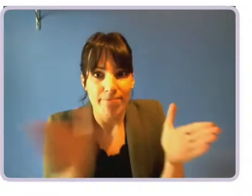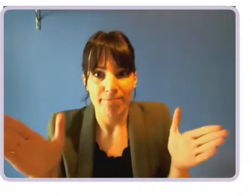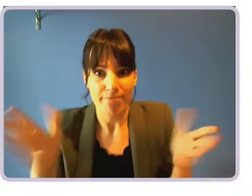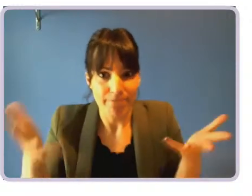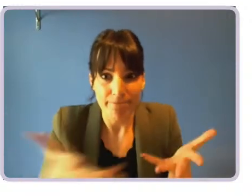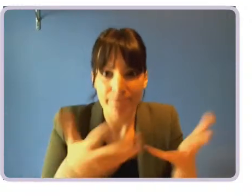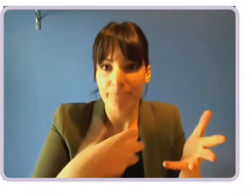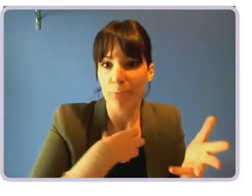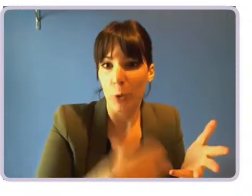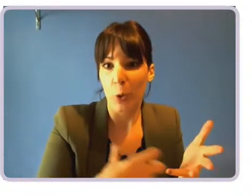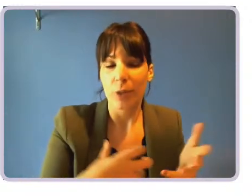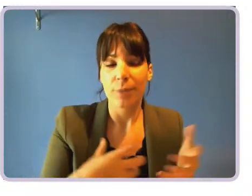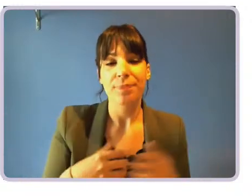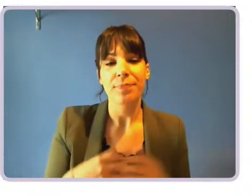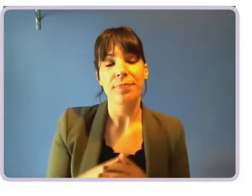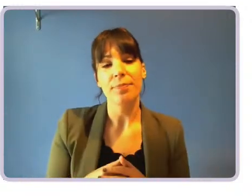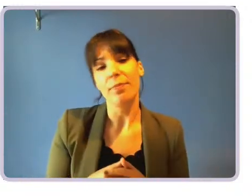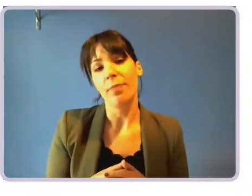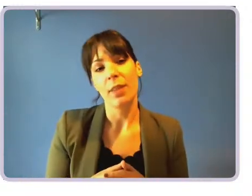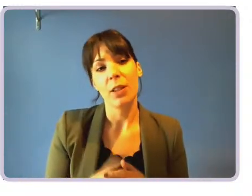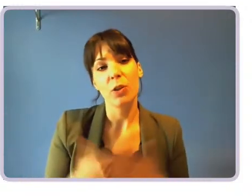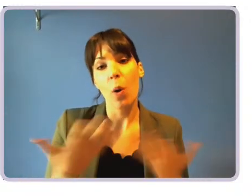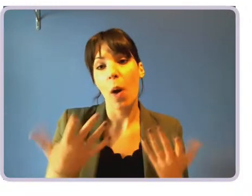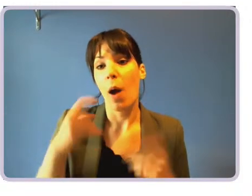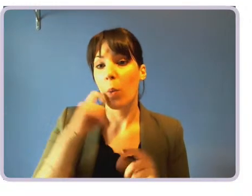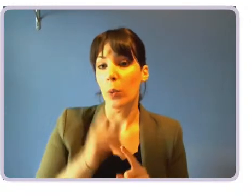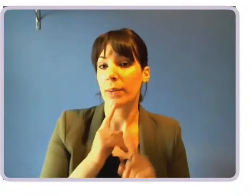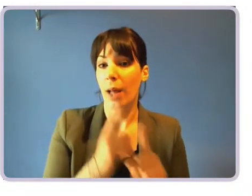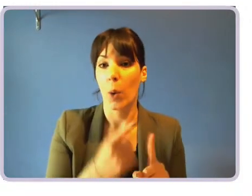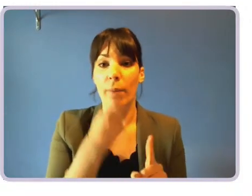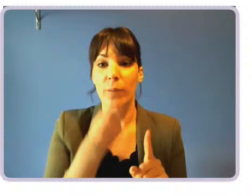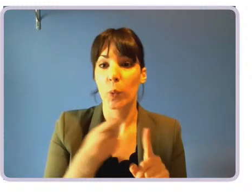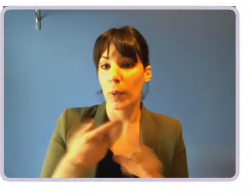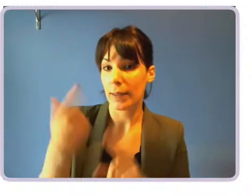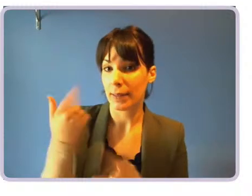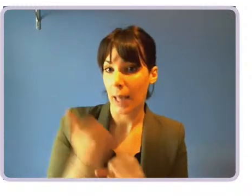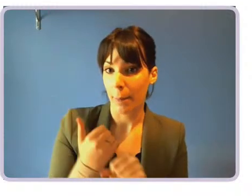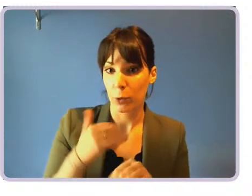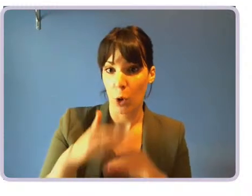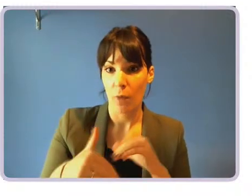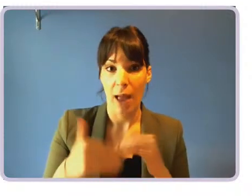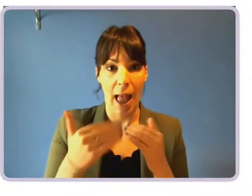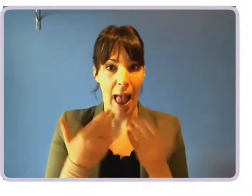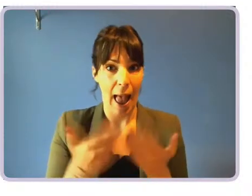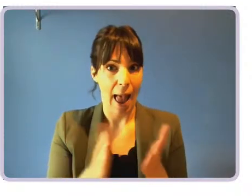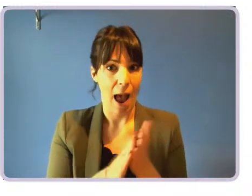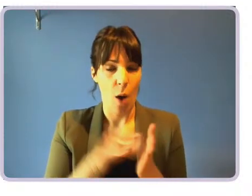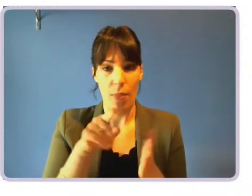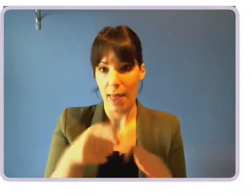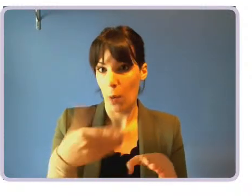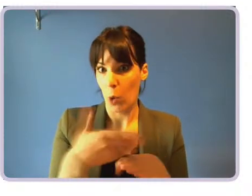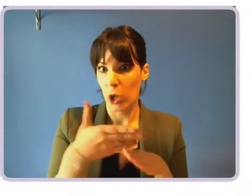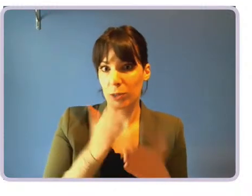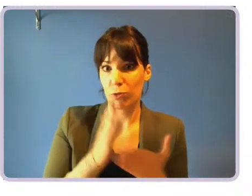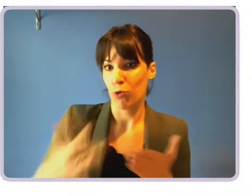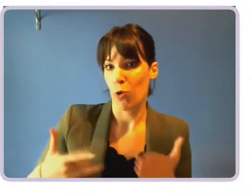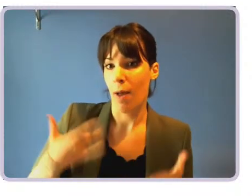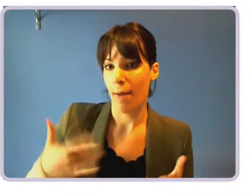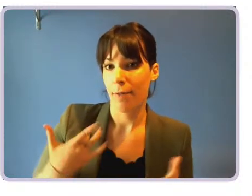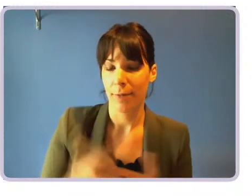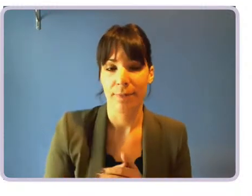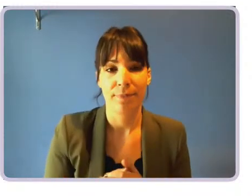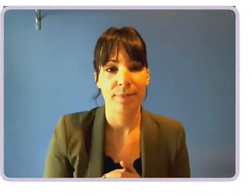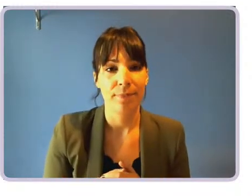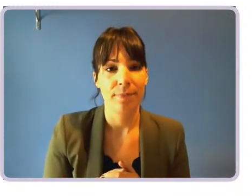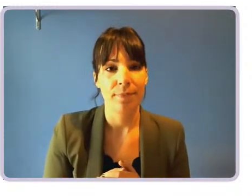And I'll just tell you a few examples of how that looks in practice. So in practice on this slide, you'll